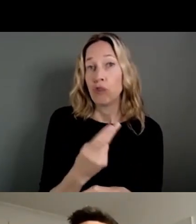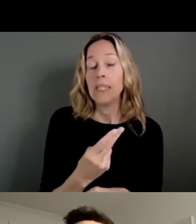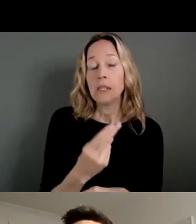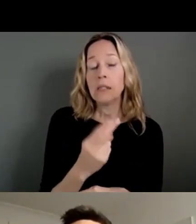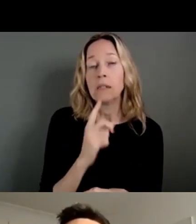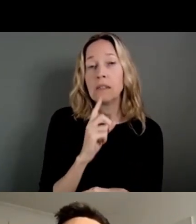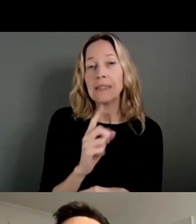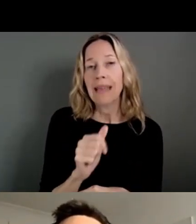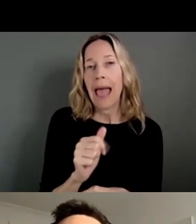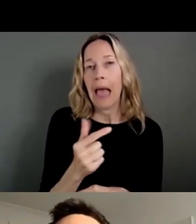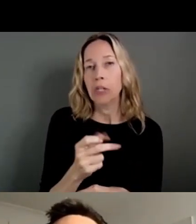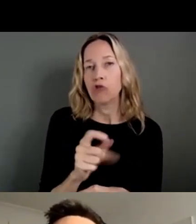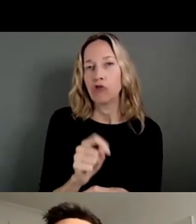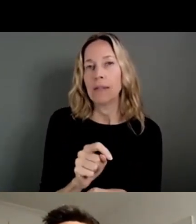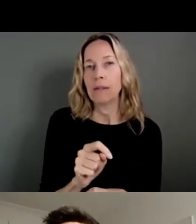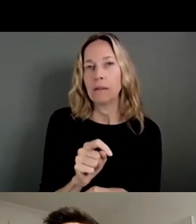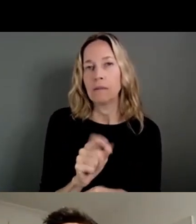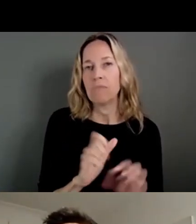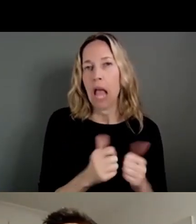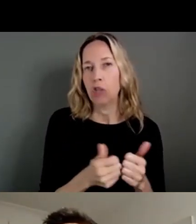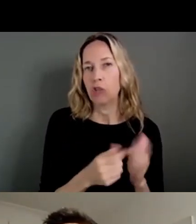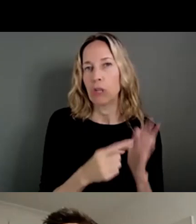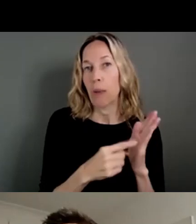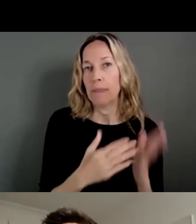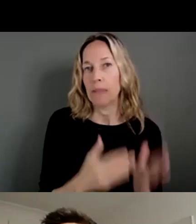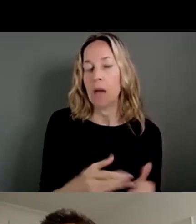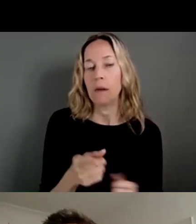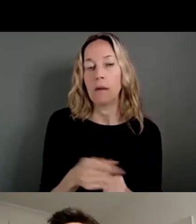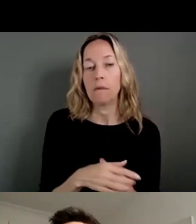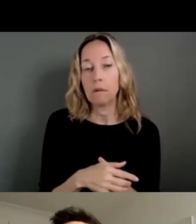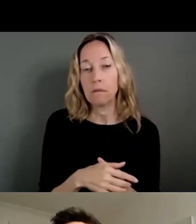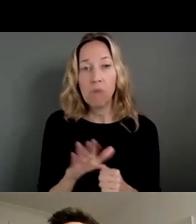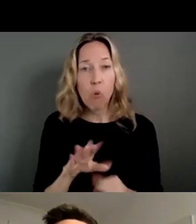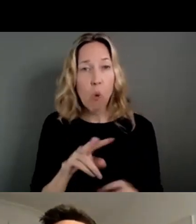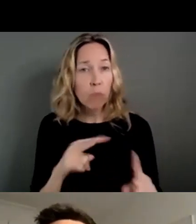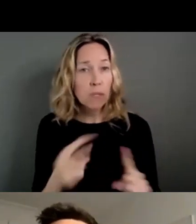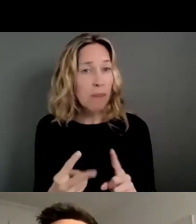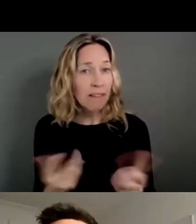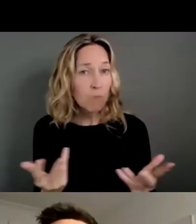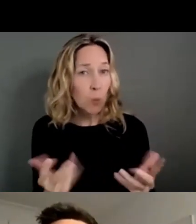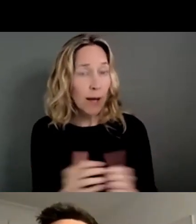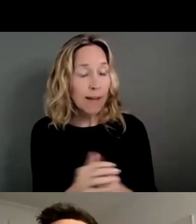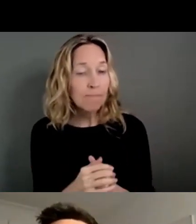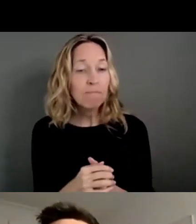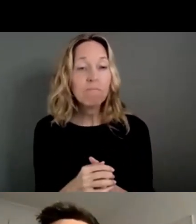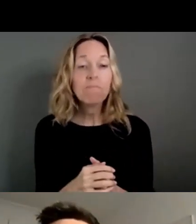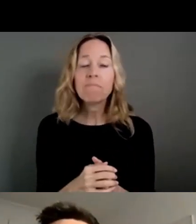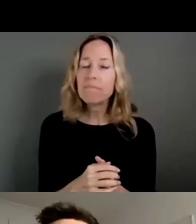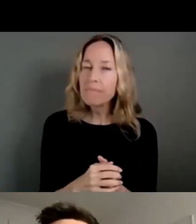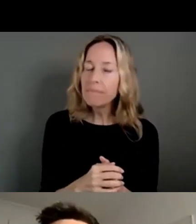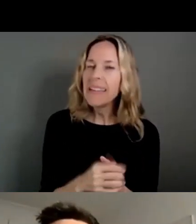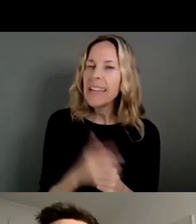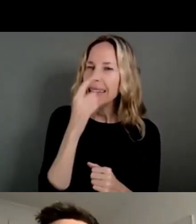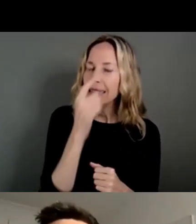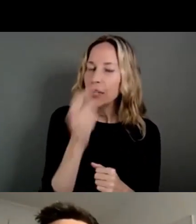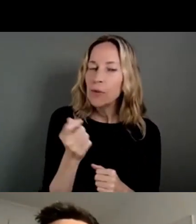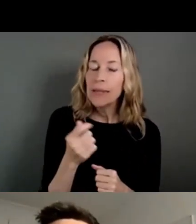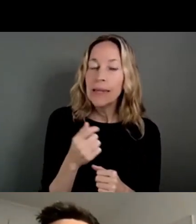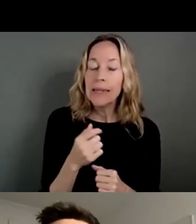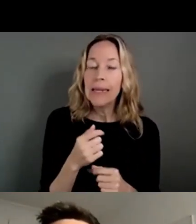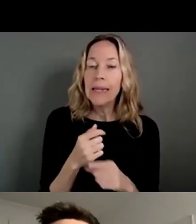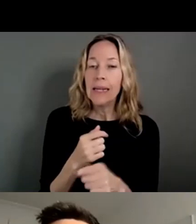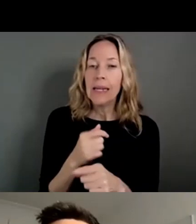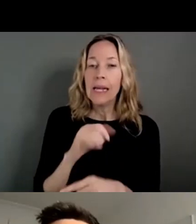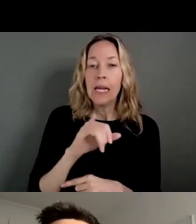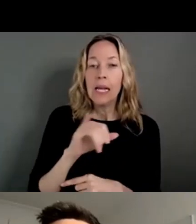Okay. So it's interesting. I have this sort of little outline prepared, but I mean, Jayme said a lot